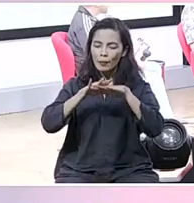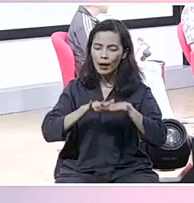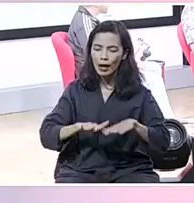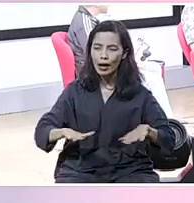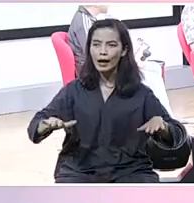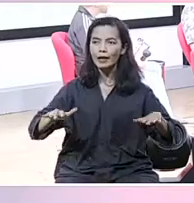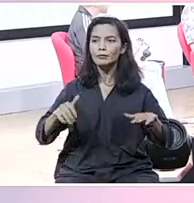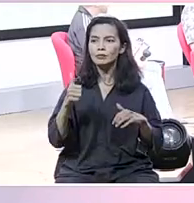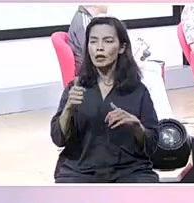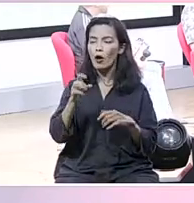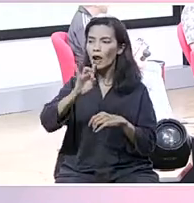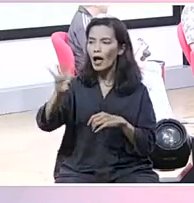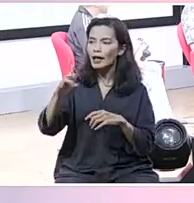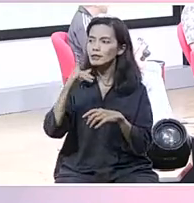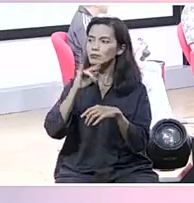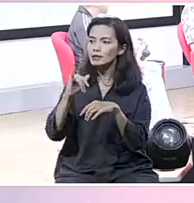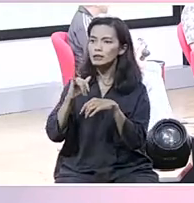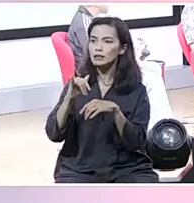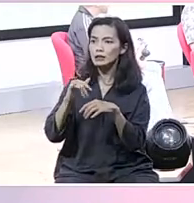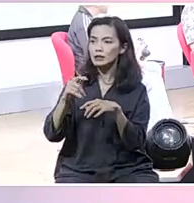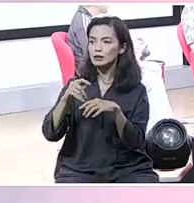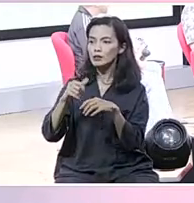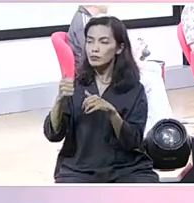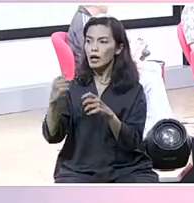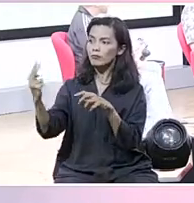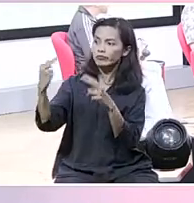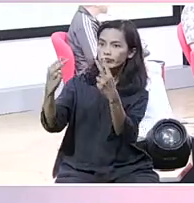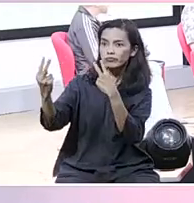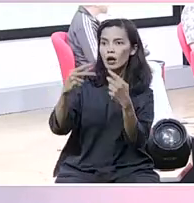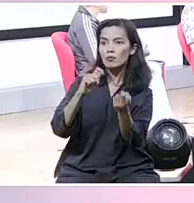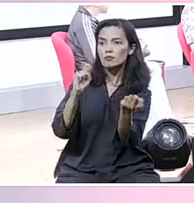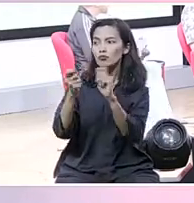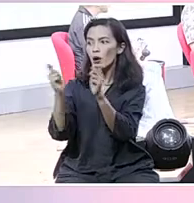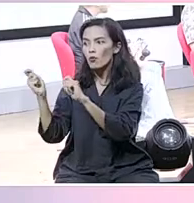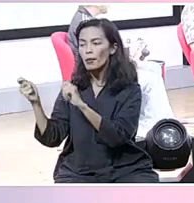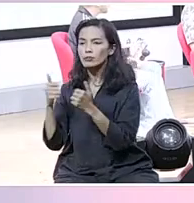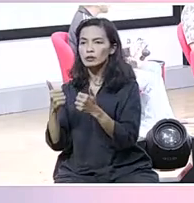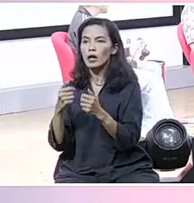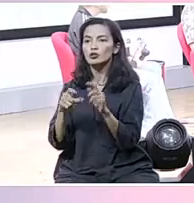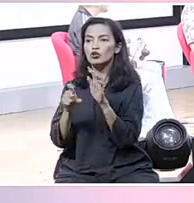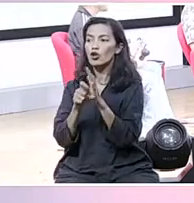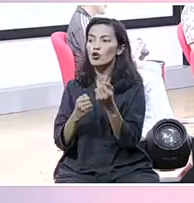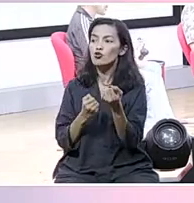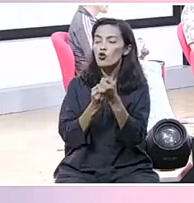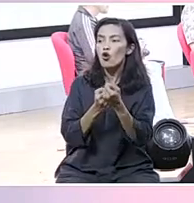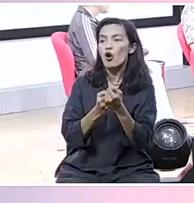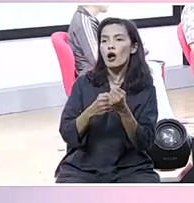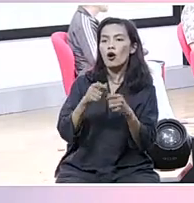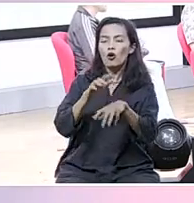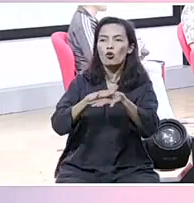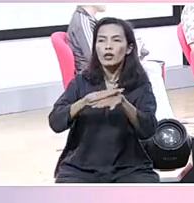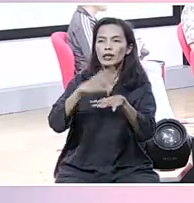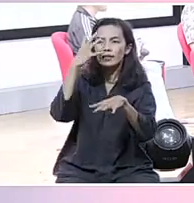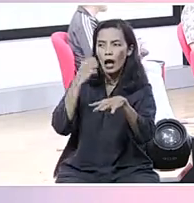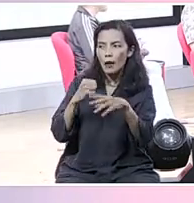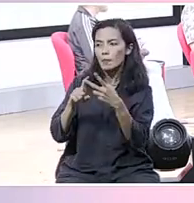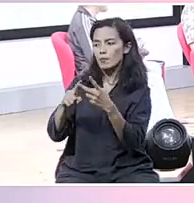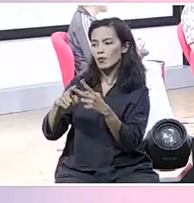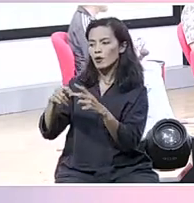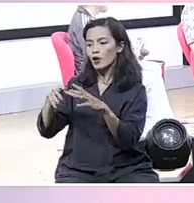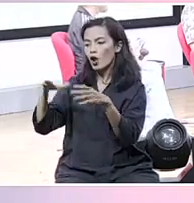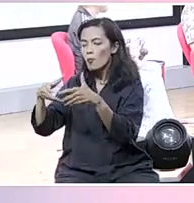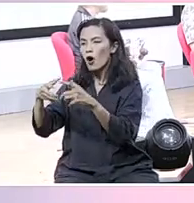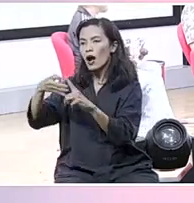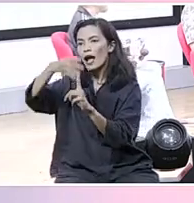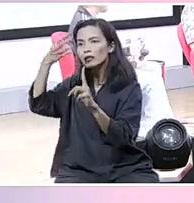lot of impact and to change things. And then we focus on amplifying Black women, and then supporting LGBTQ plus communities, and then also